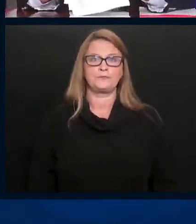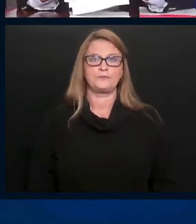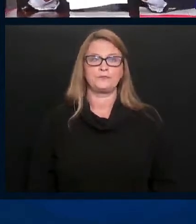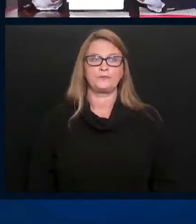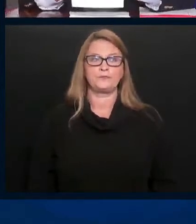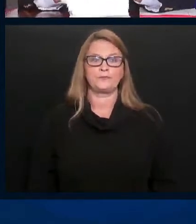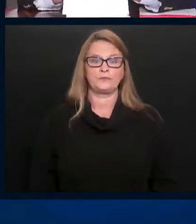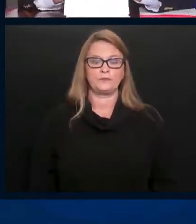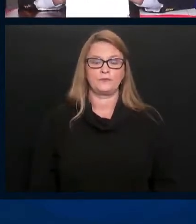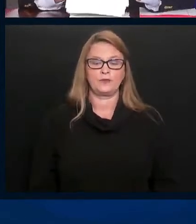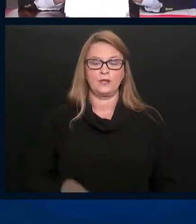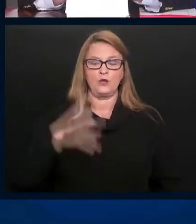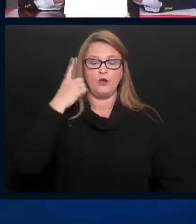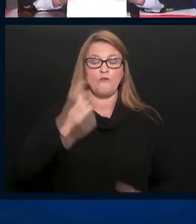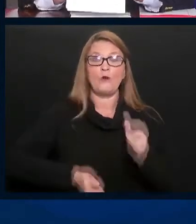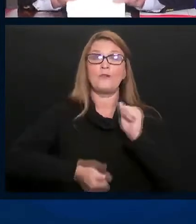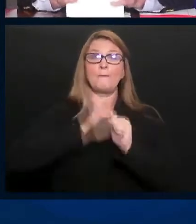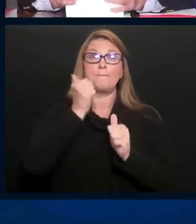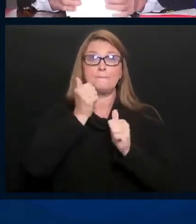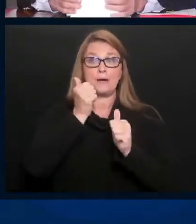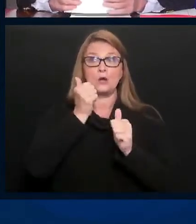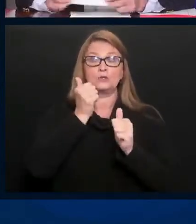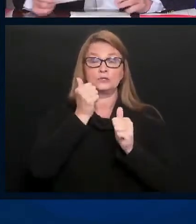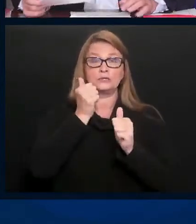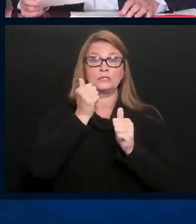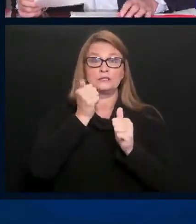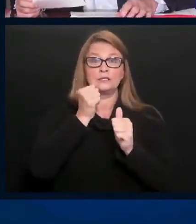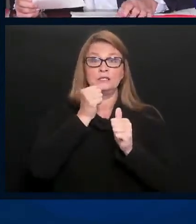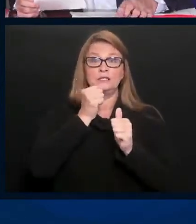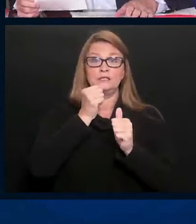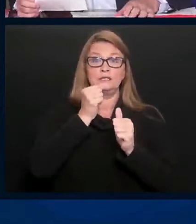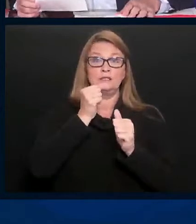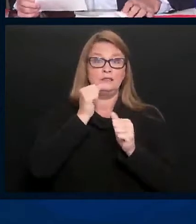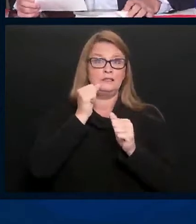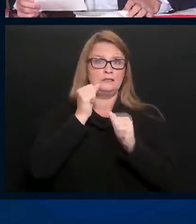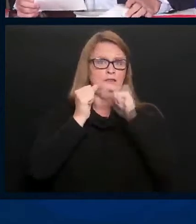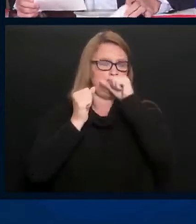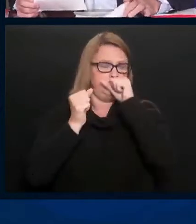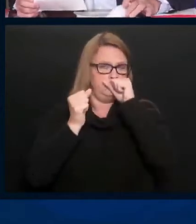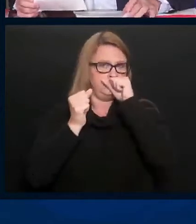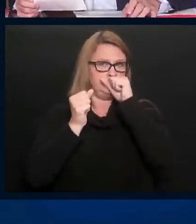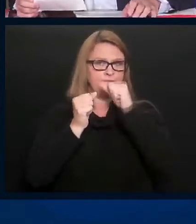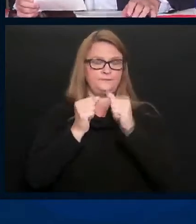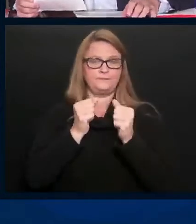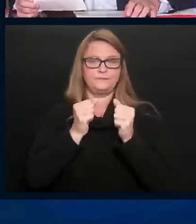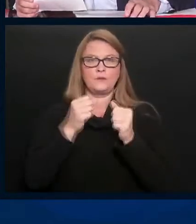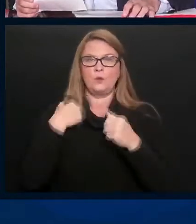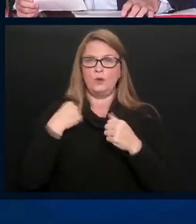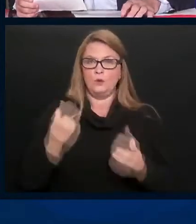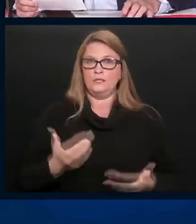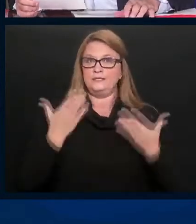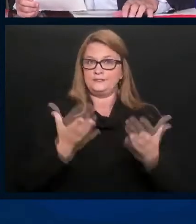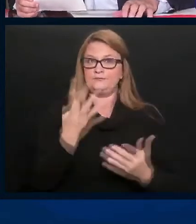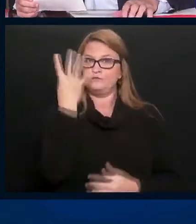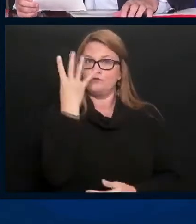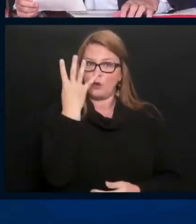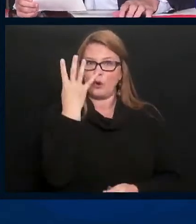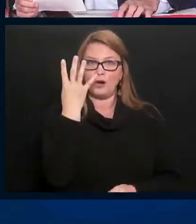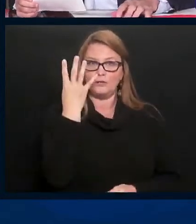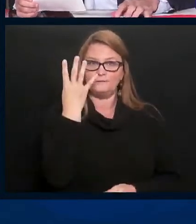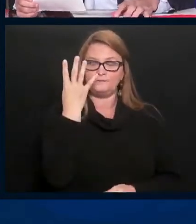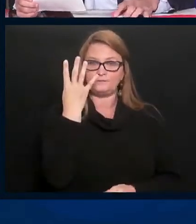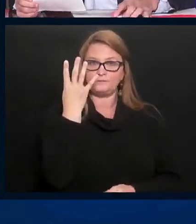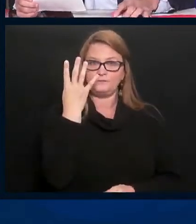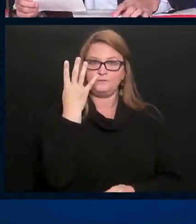most productive at the senior centers, we're going to award 4, I think is the correct number,